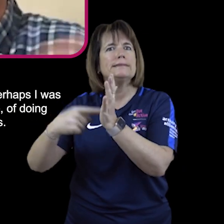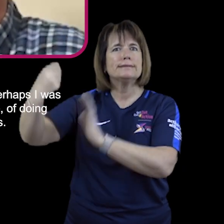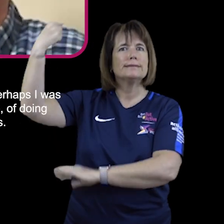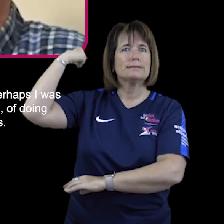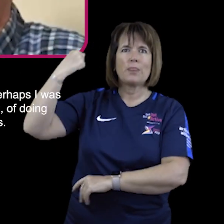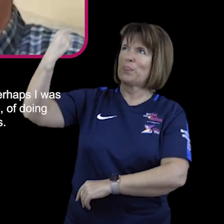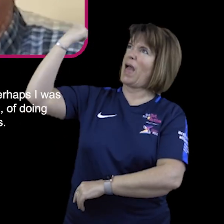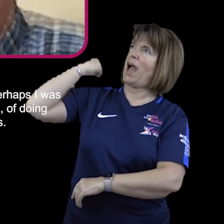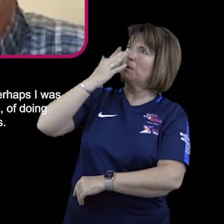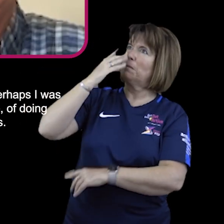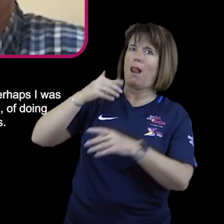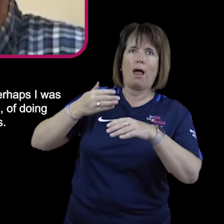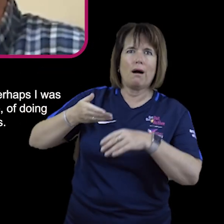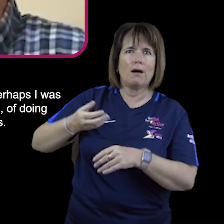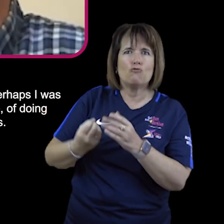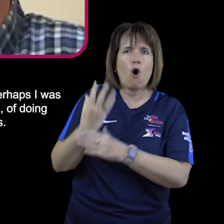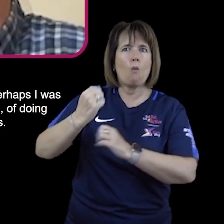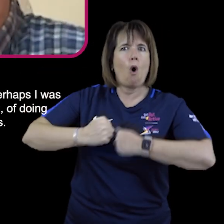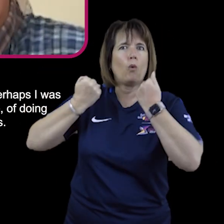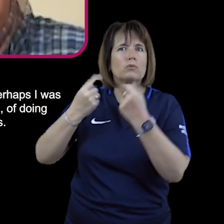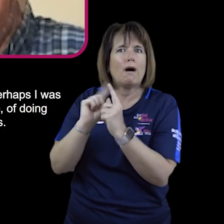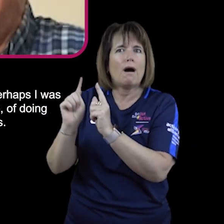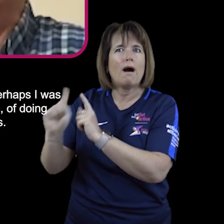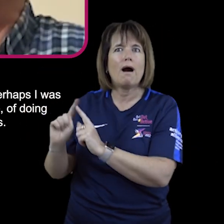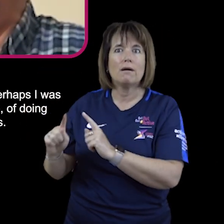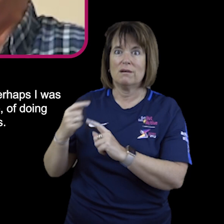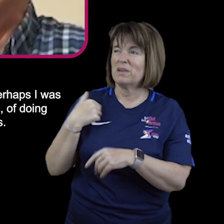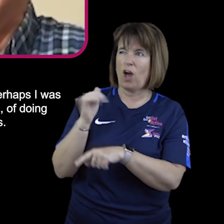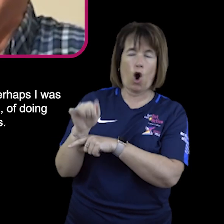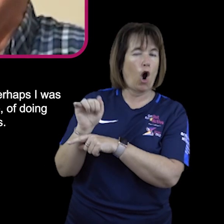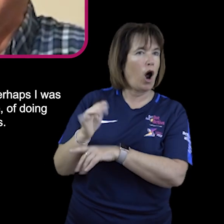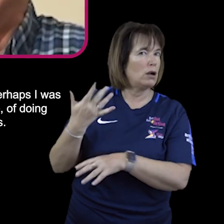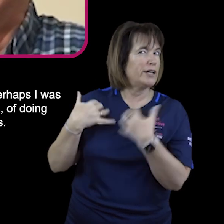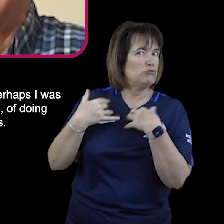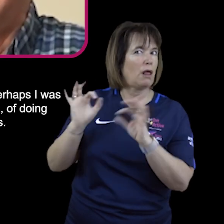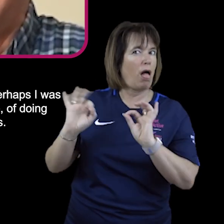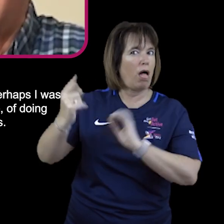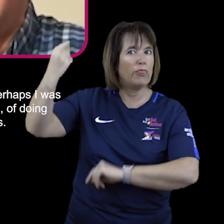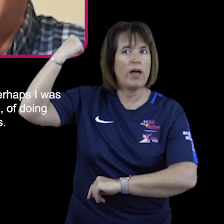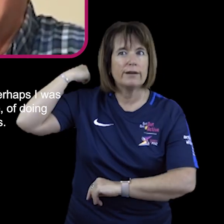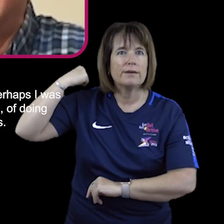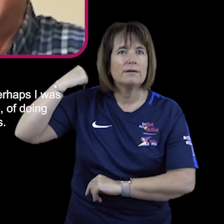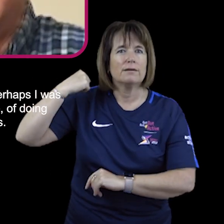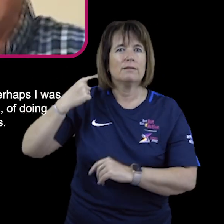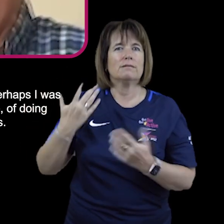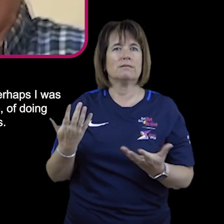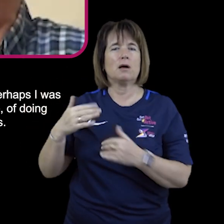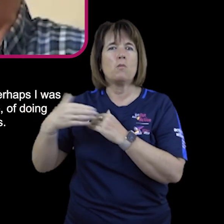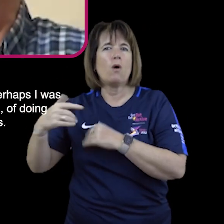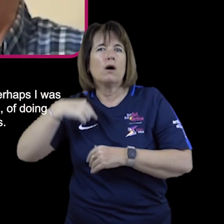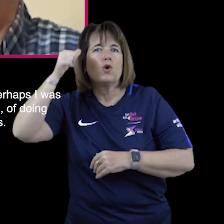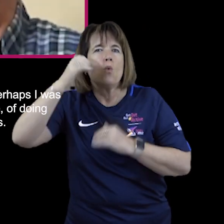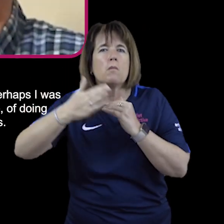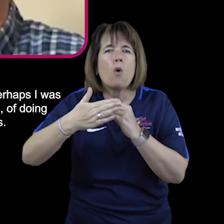what people did in those days, wasn't it? But I was never interested. Perhaps I was interested in knowing more about.